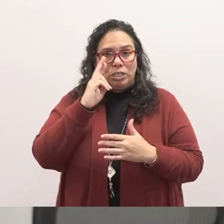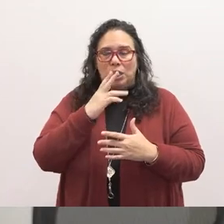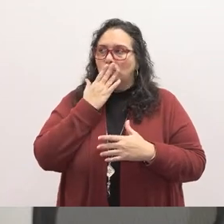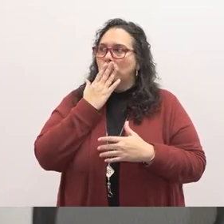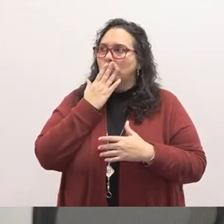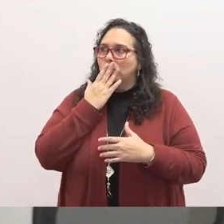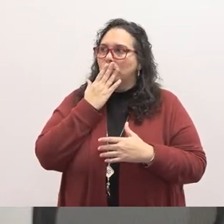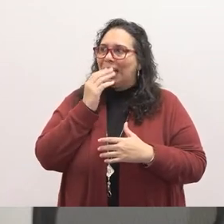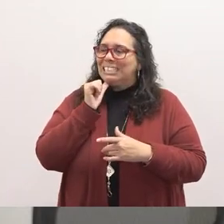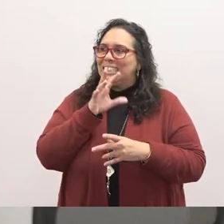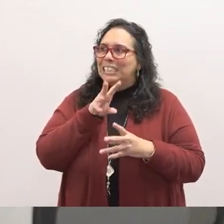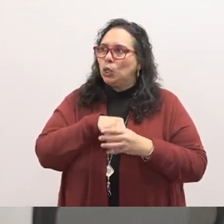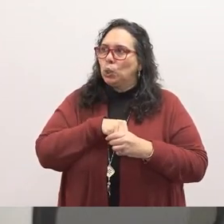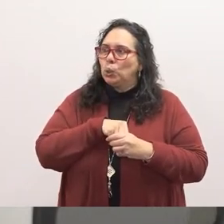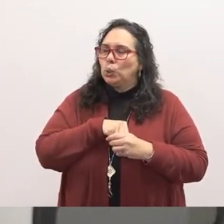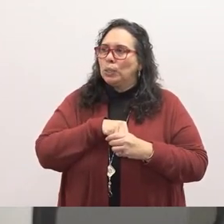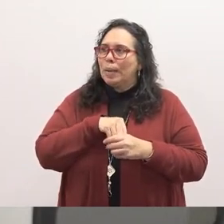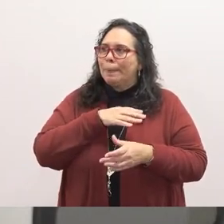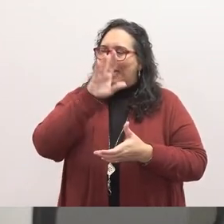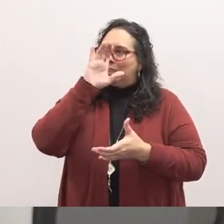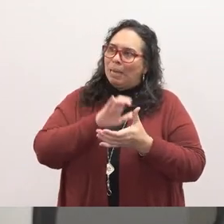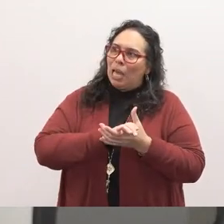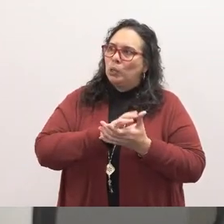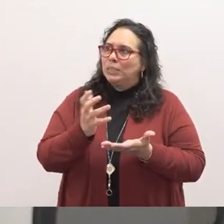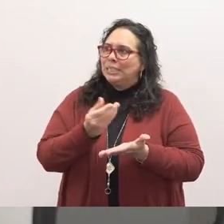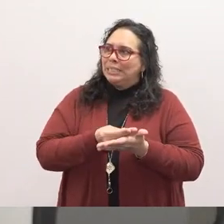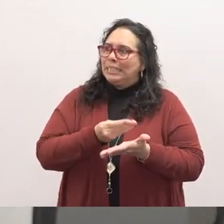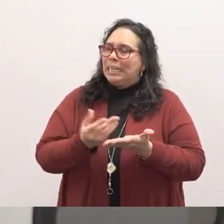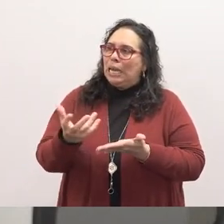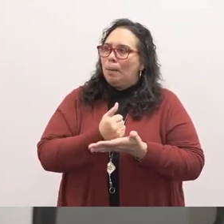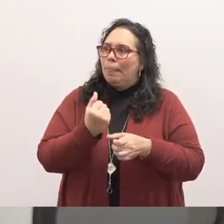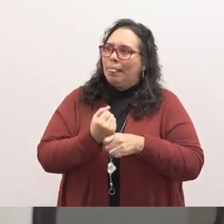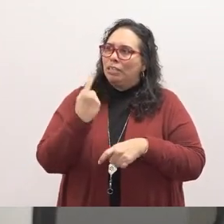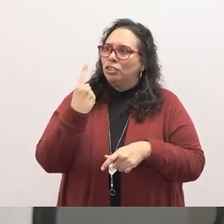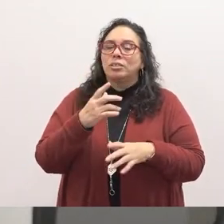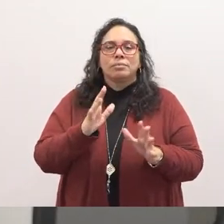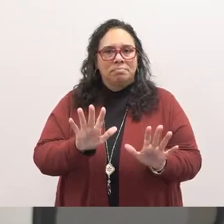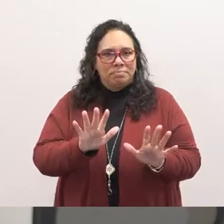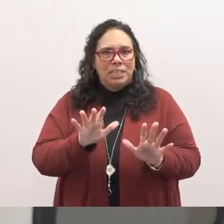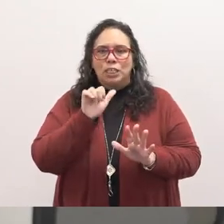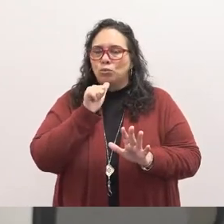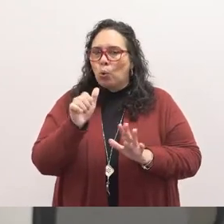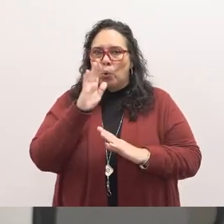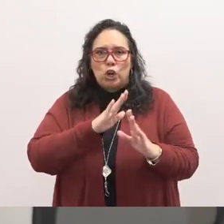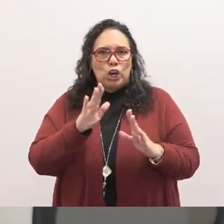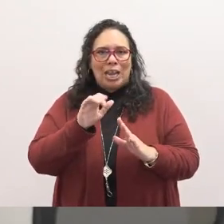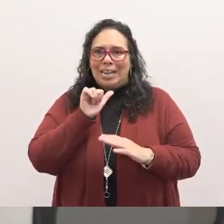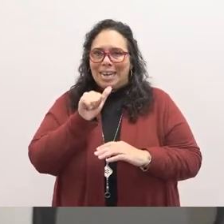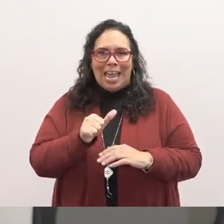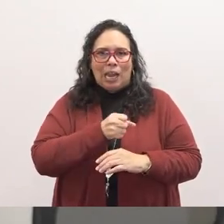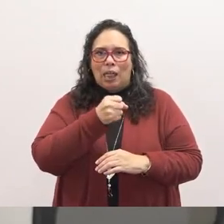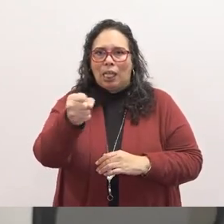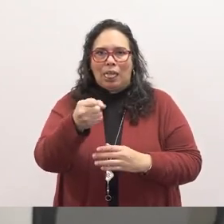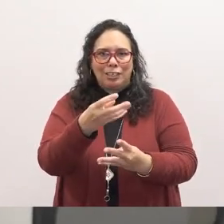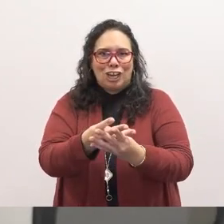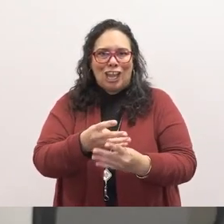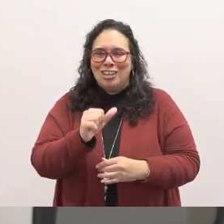gosh, I didn't include my spouse's income in last year's Form 700, don't worry, you're not going to jail, you're not getting